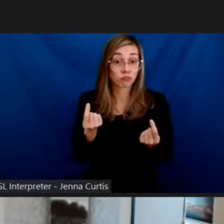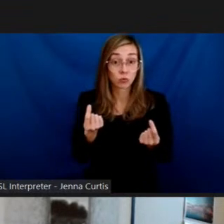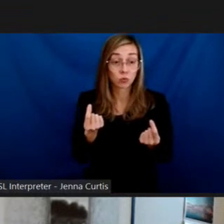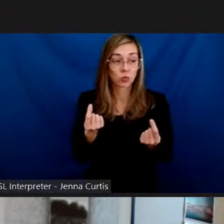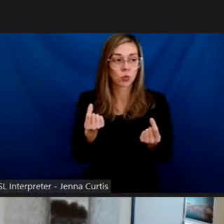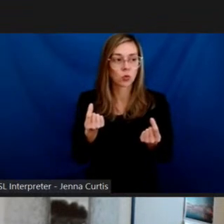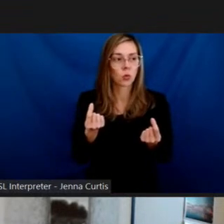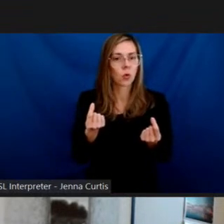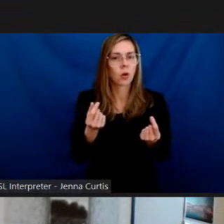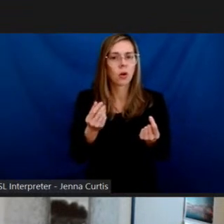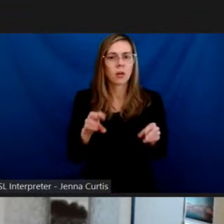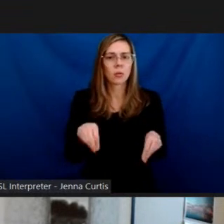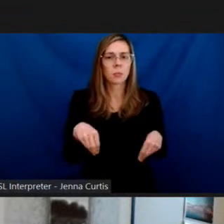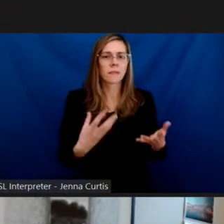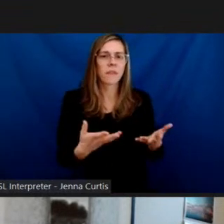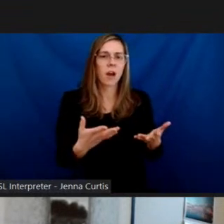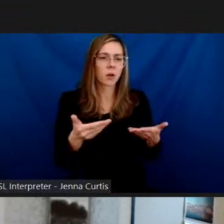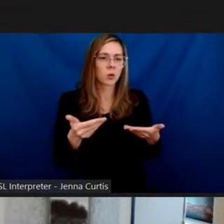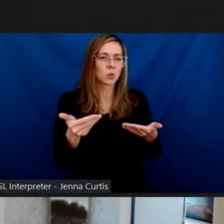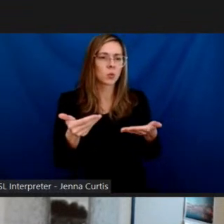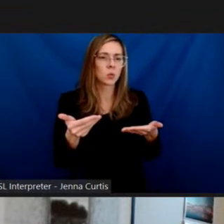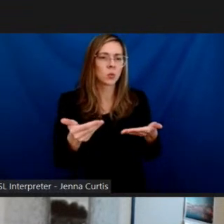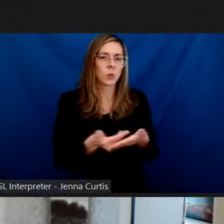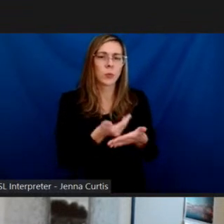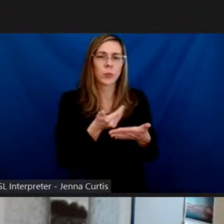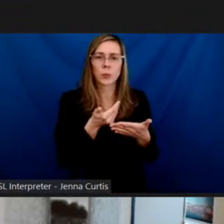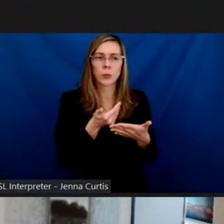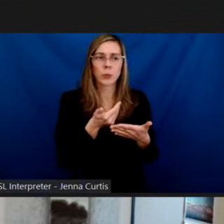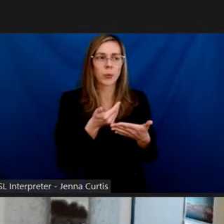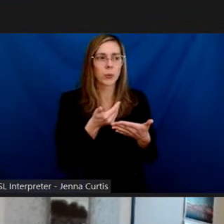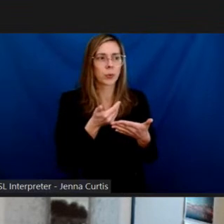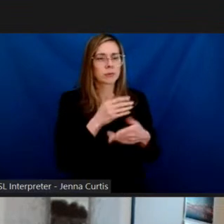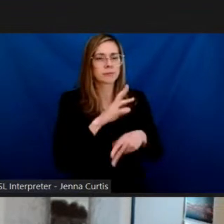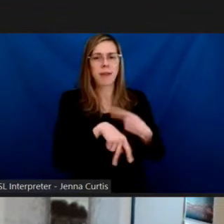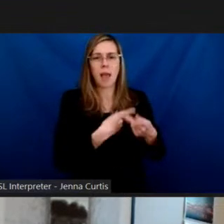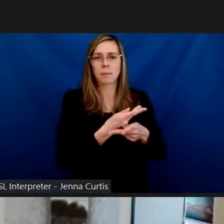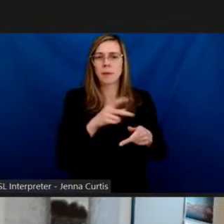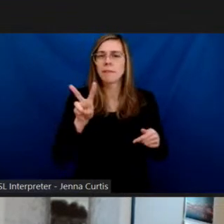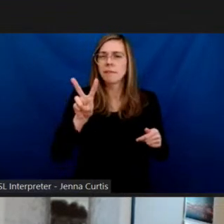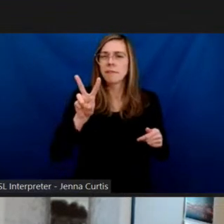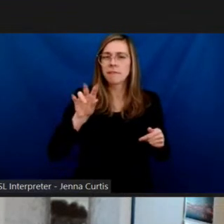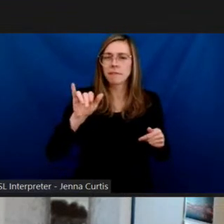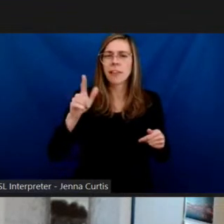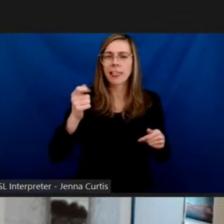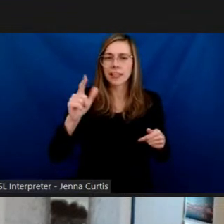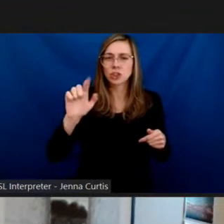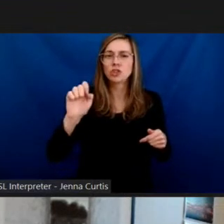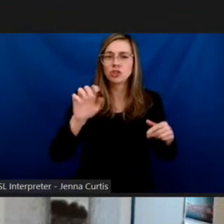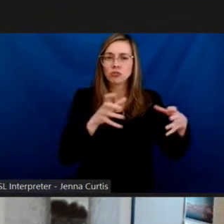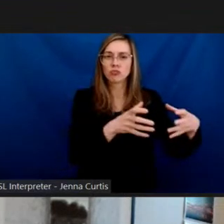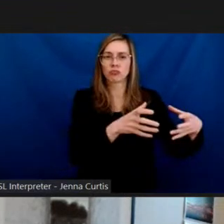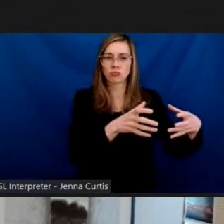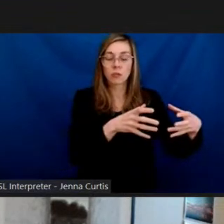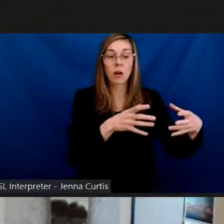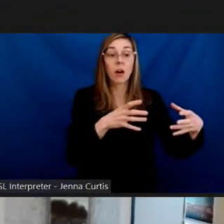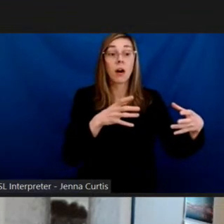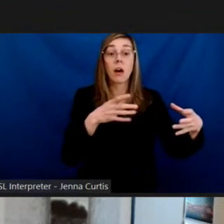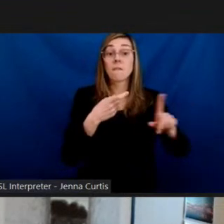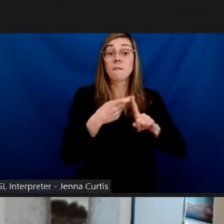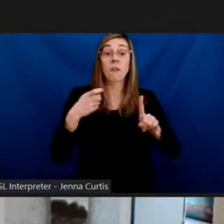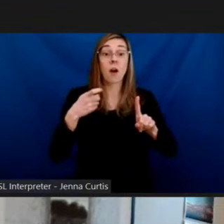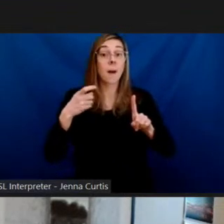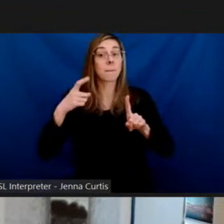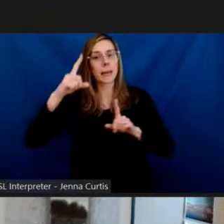new kind of forms of villages, as we call them, based on psychological principles, mostly